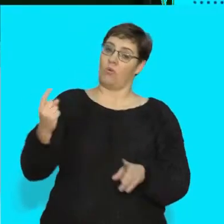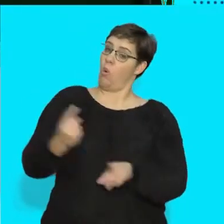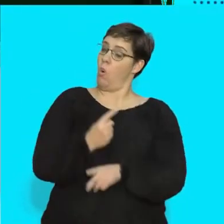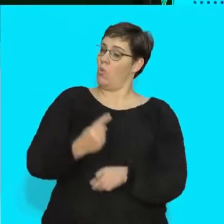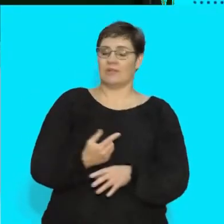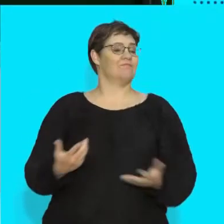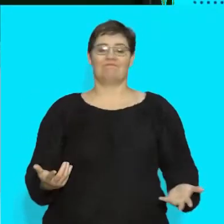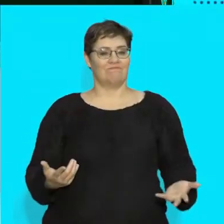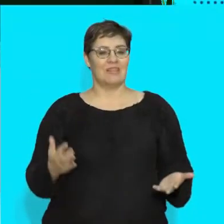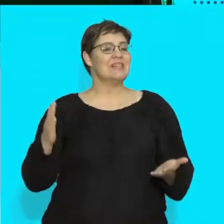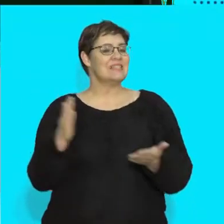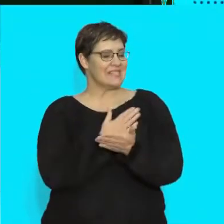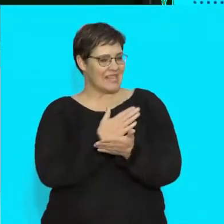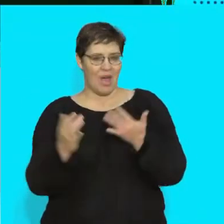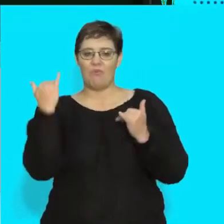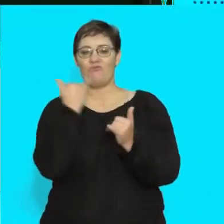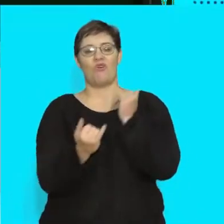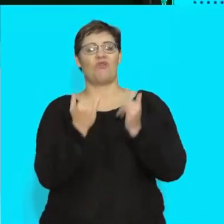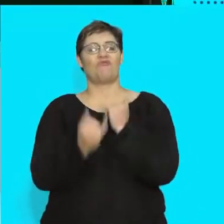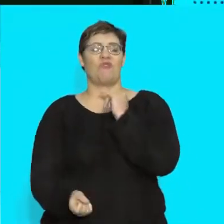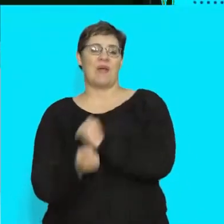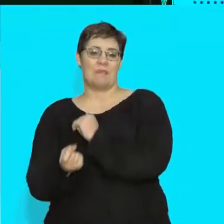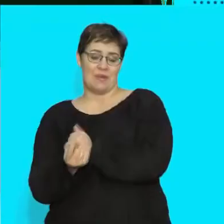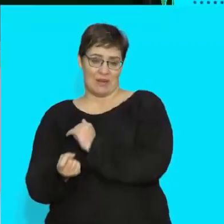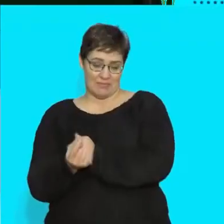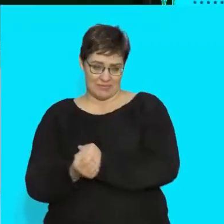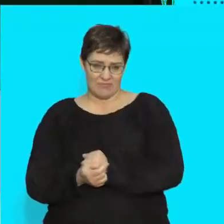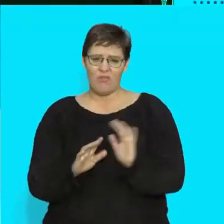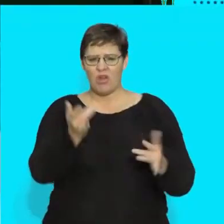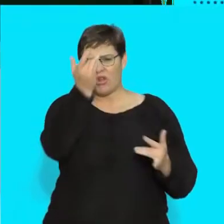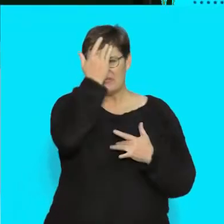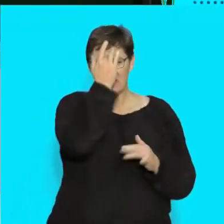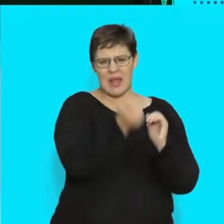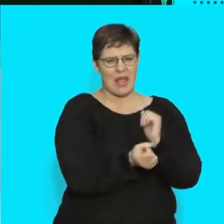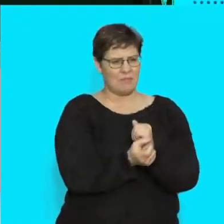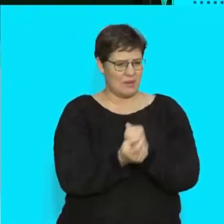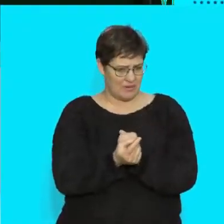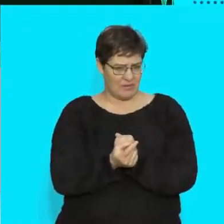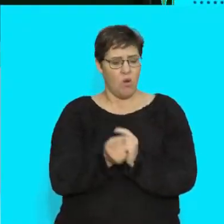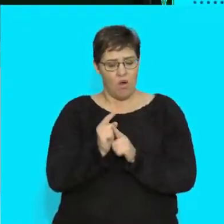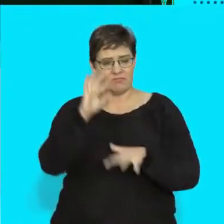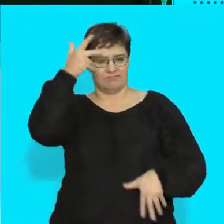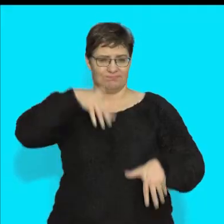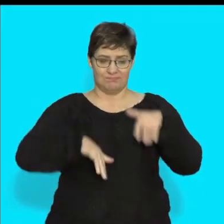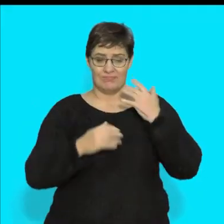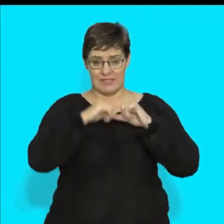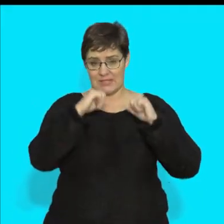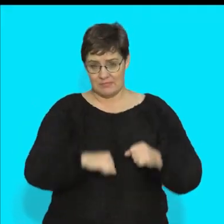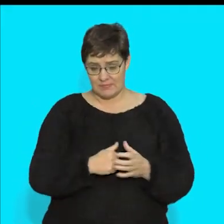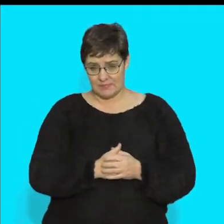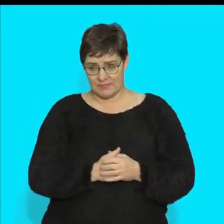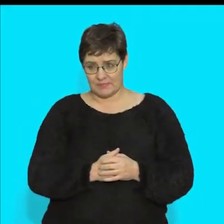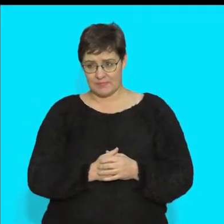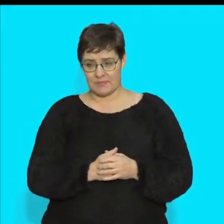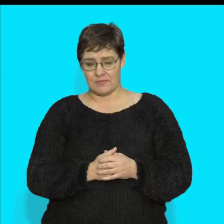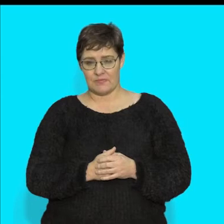Things can go wrong. So we're looking at certain diseases, etc., of the circulatory system.